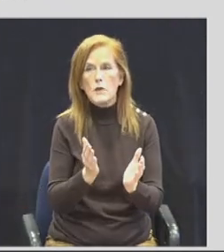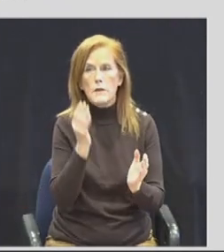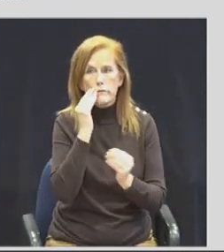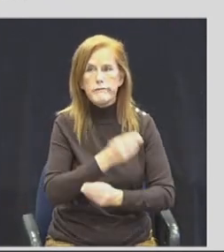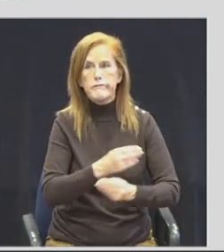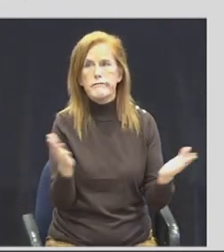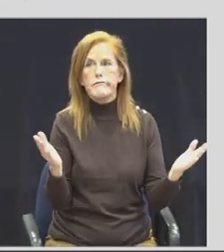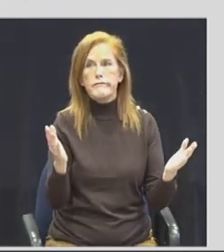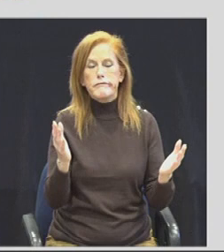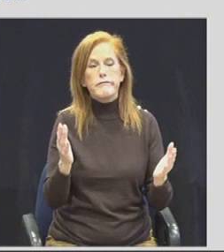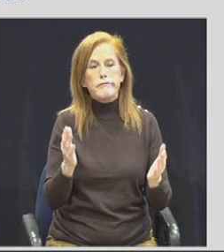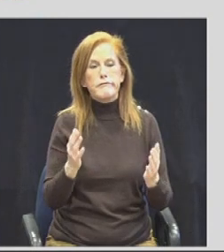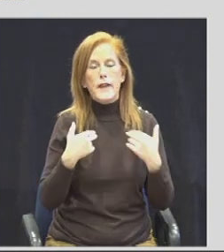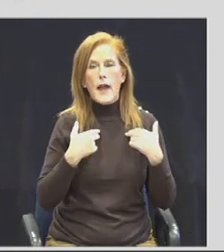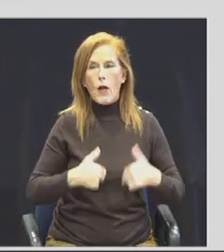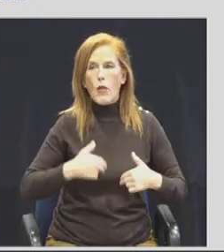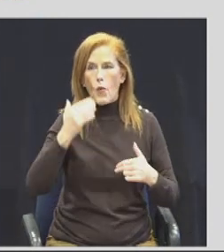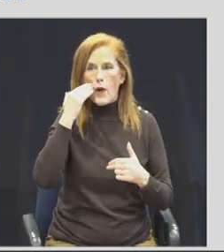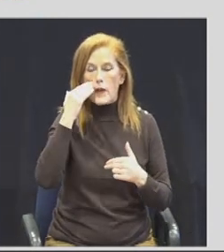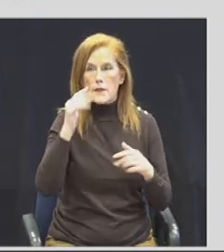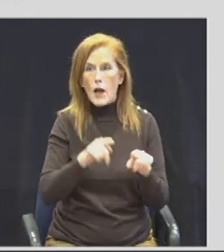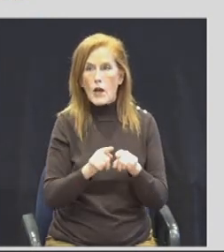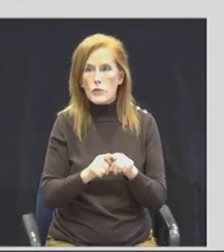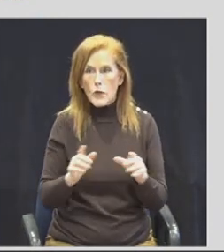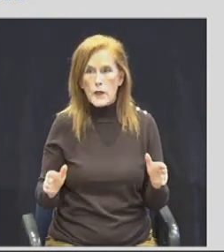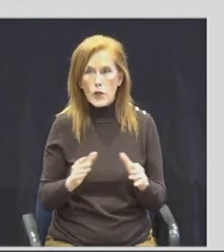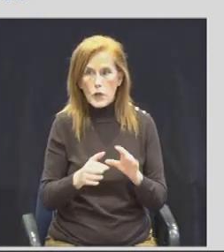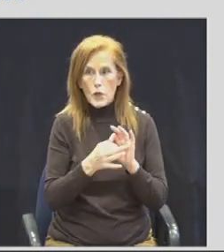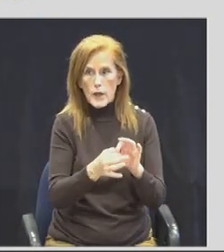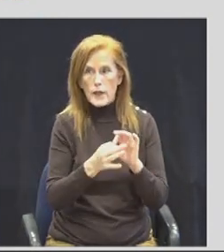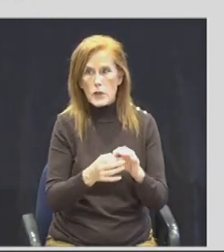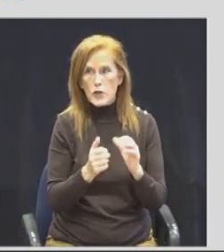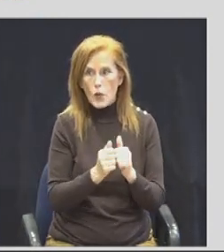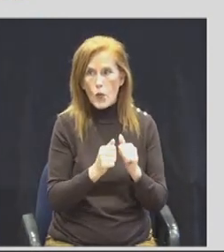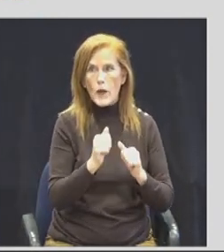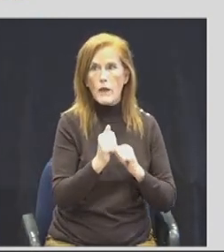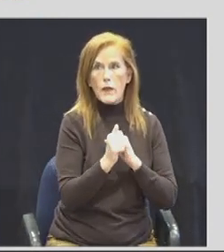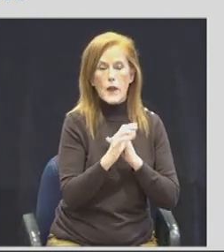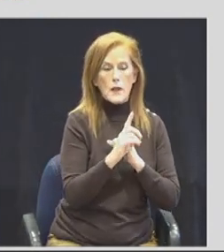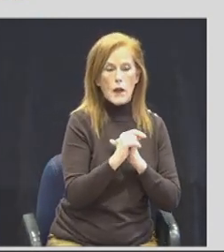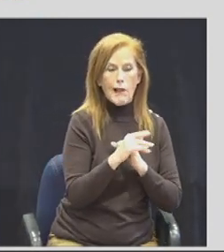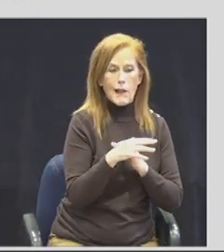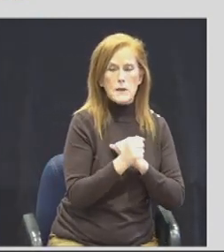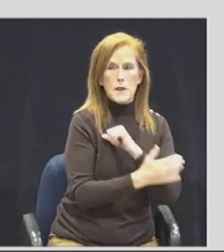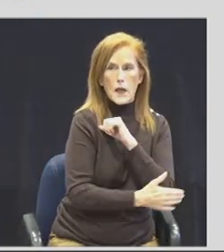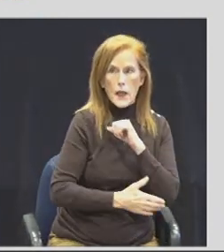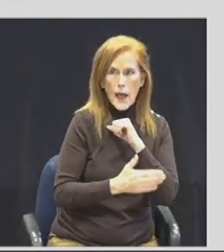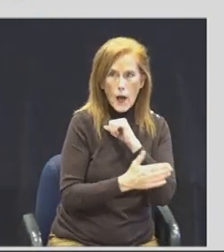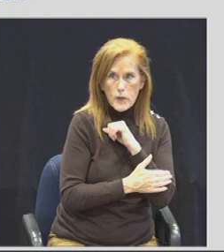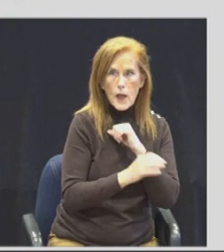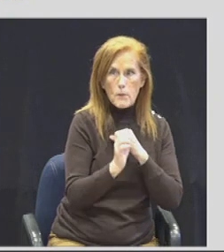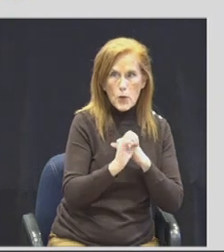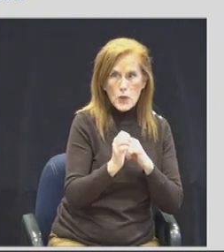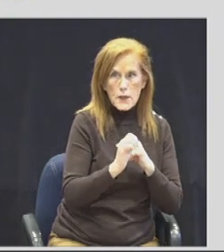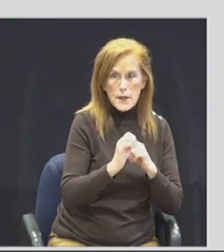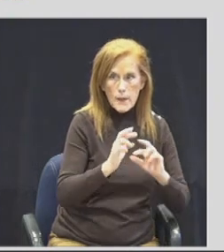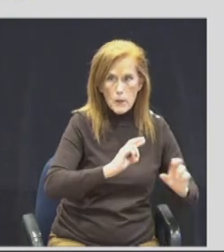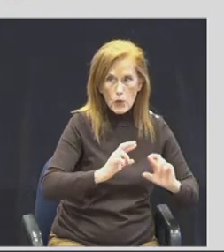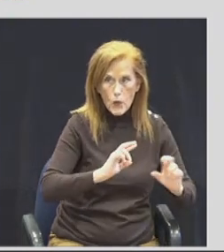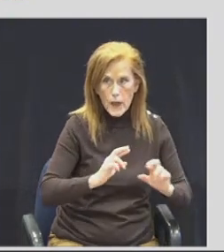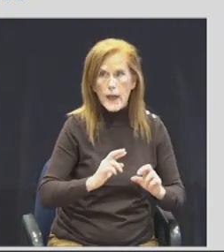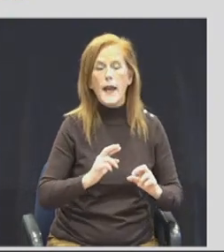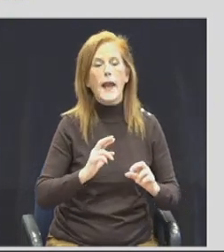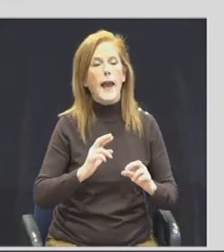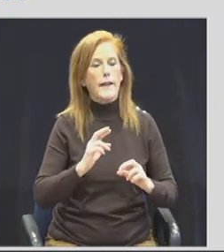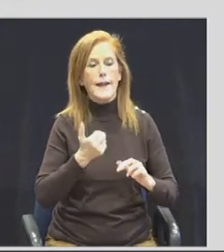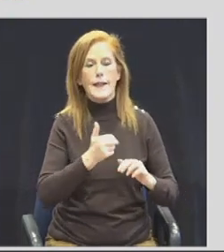and really foster relationships between Douglas County emergency preparedness and at-risk community members. Because groups like you guys are the interface between